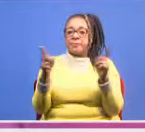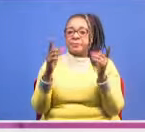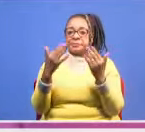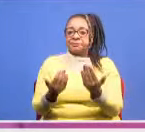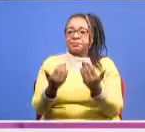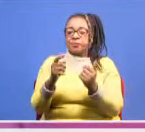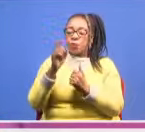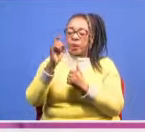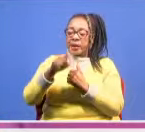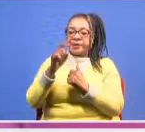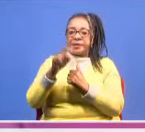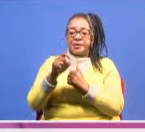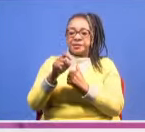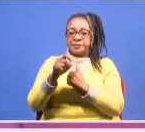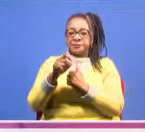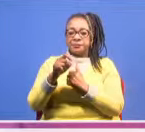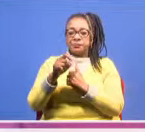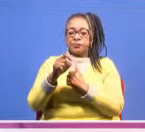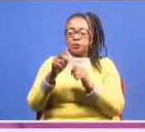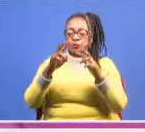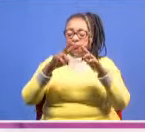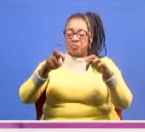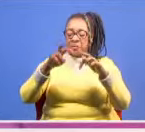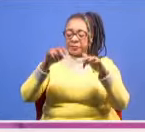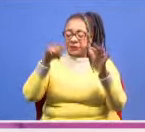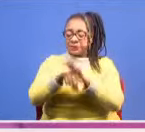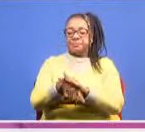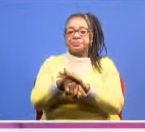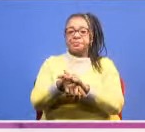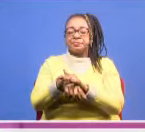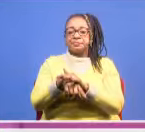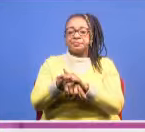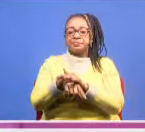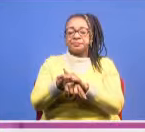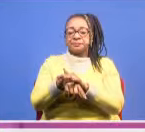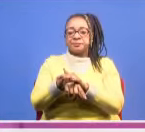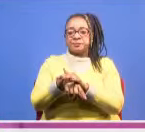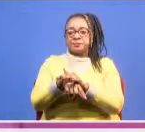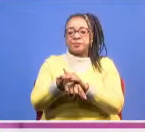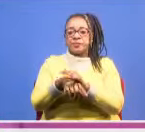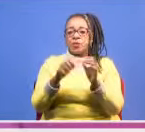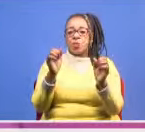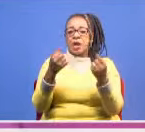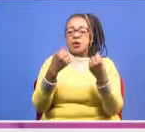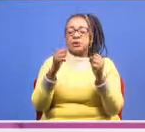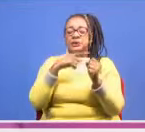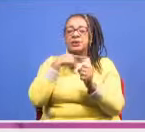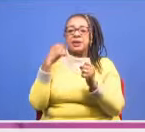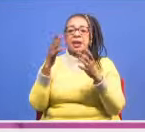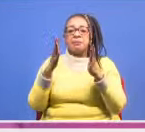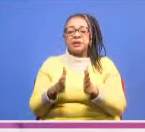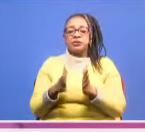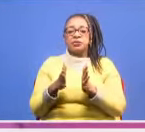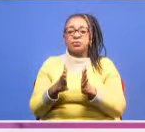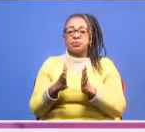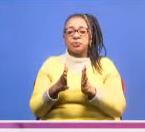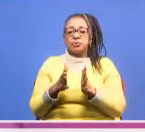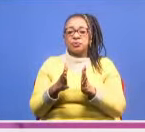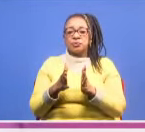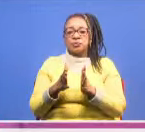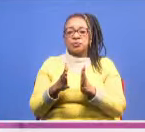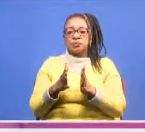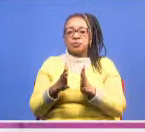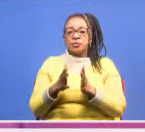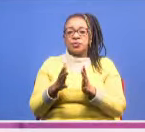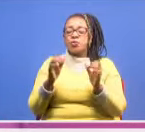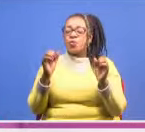really deep into these investigations. For example, you cannot kill somebody and you can't carry